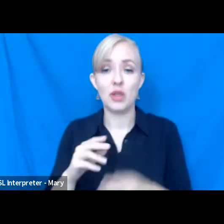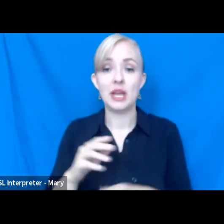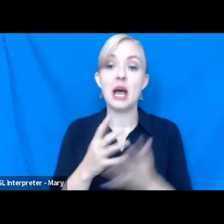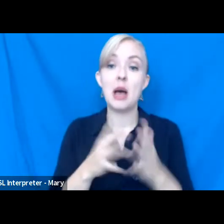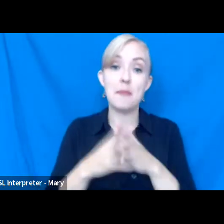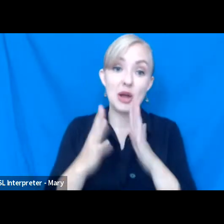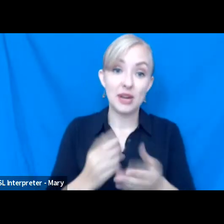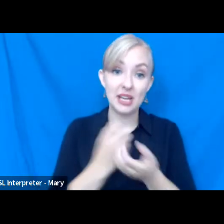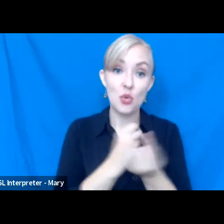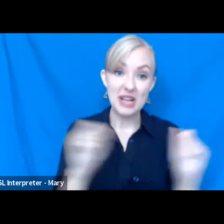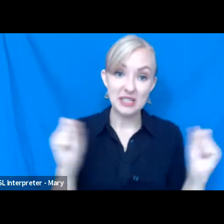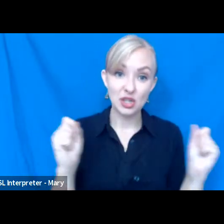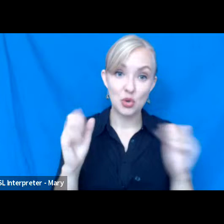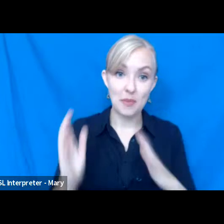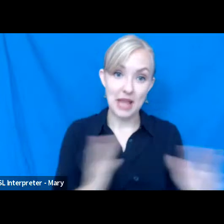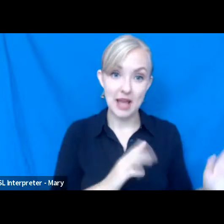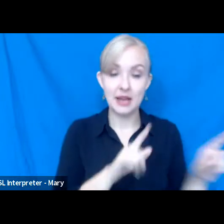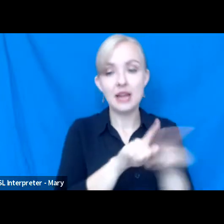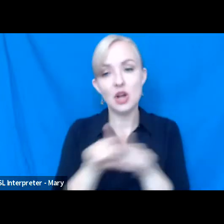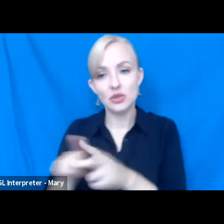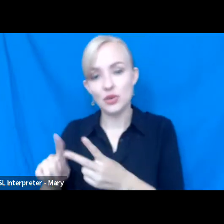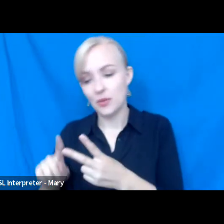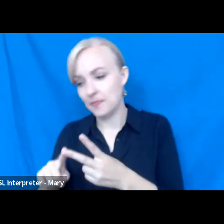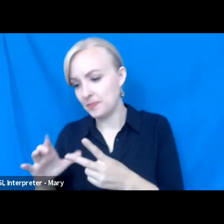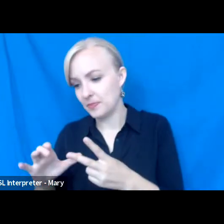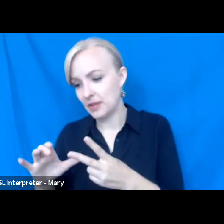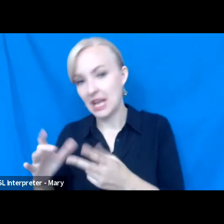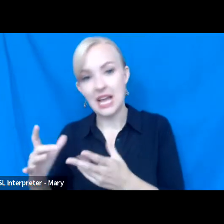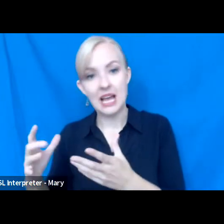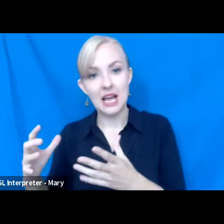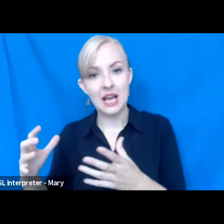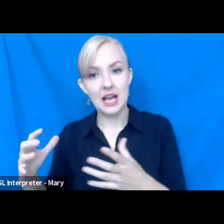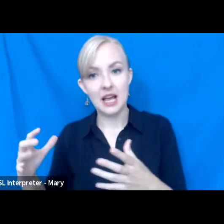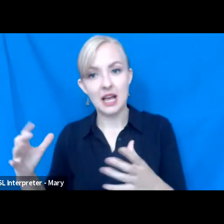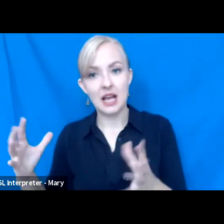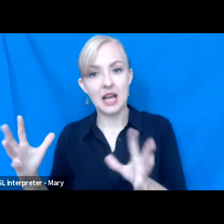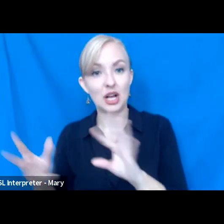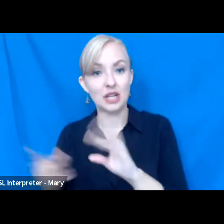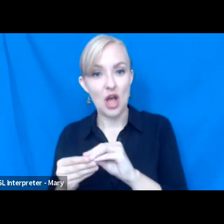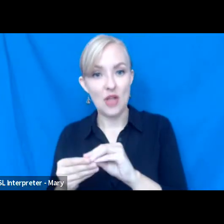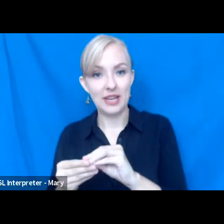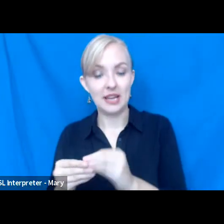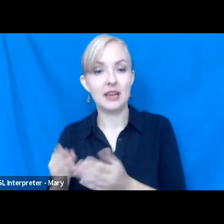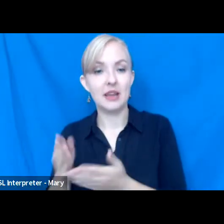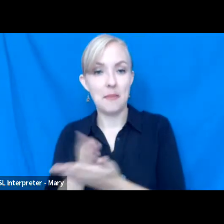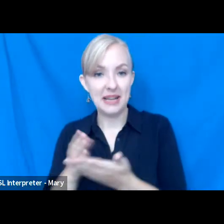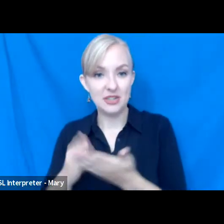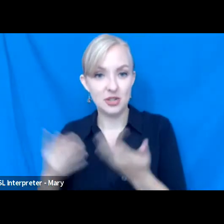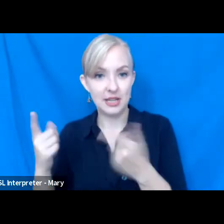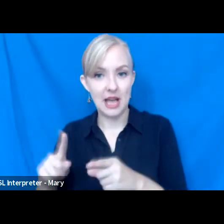then in the consolidated budget that happened at the end of